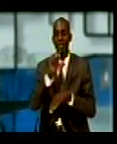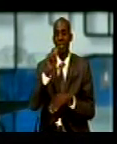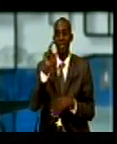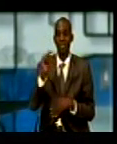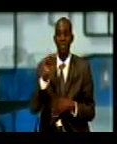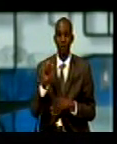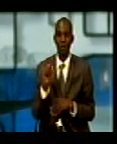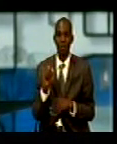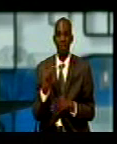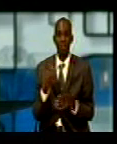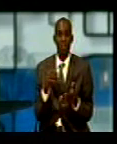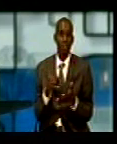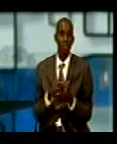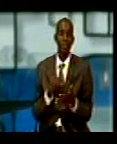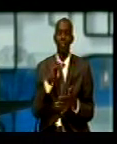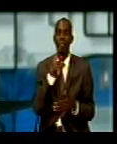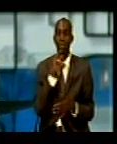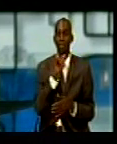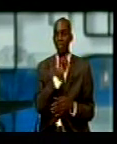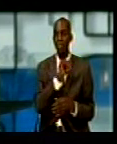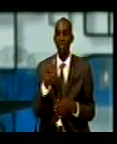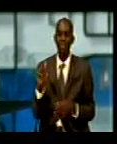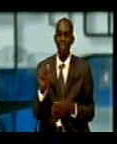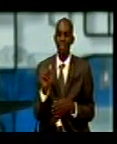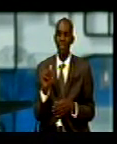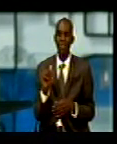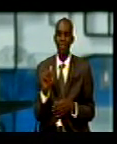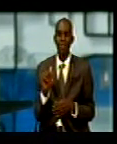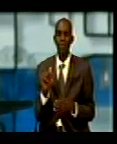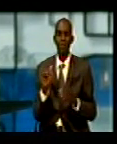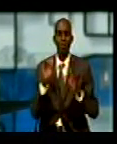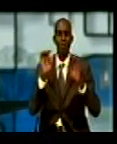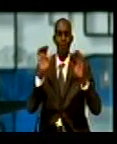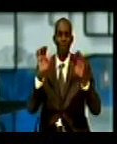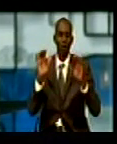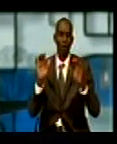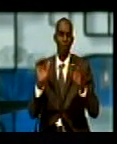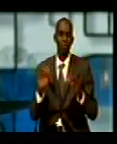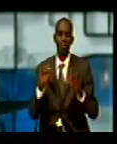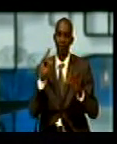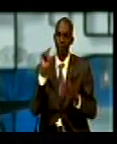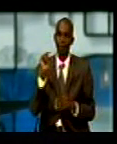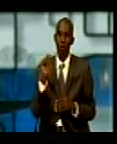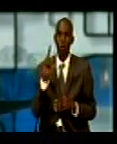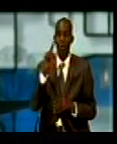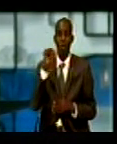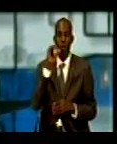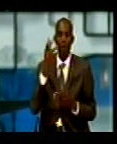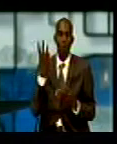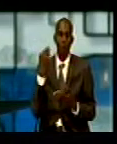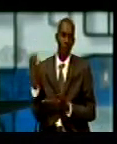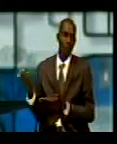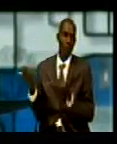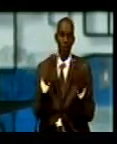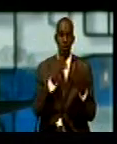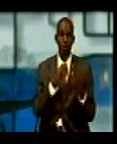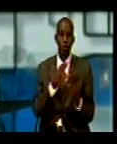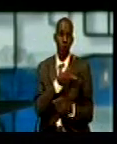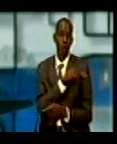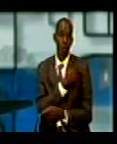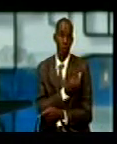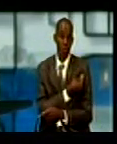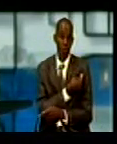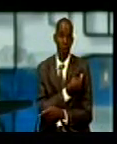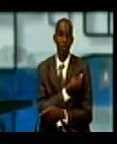is indeed a striking testimony. A woman was taken to that hospital, as you would see on